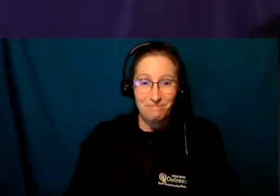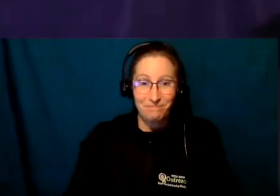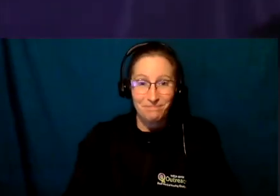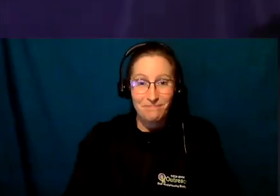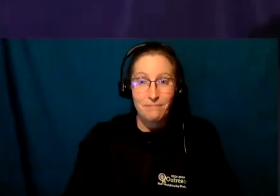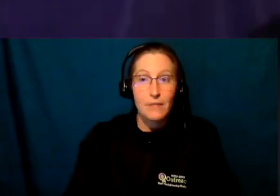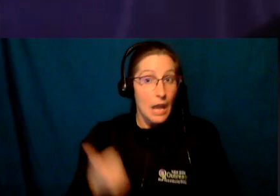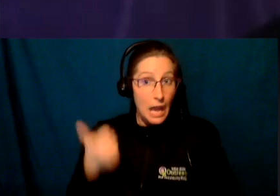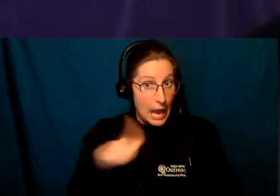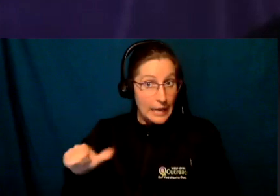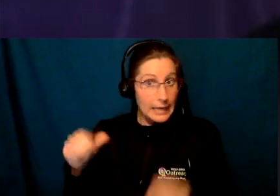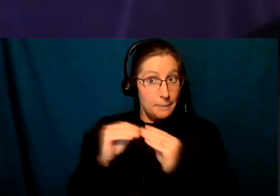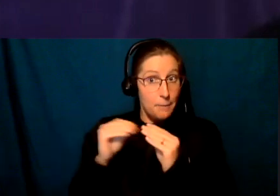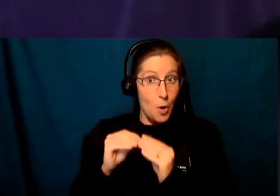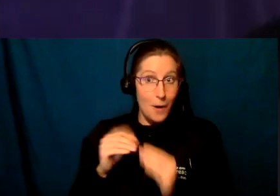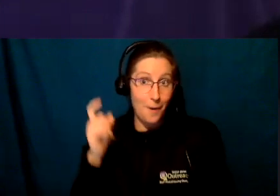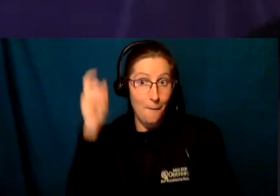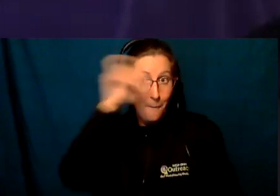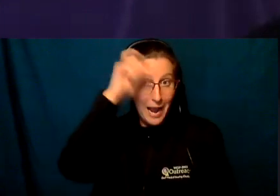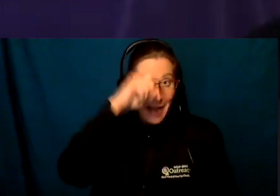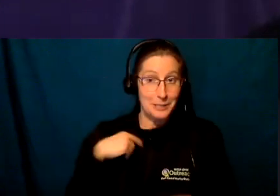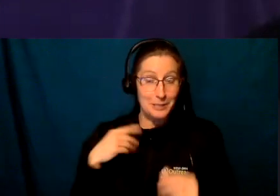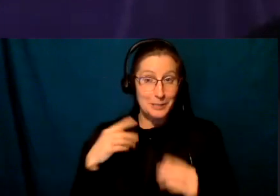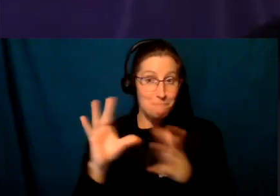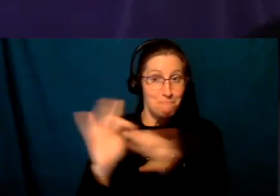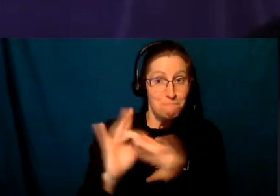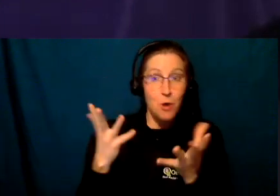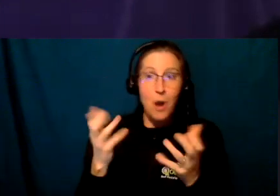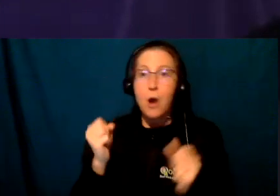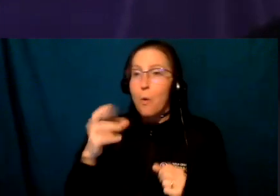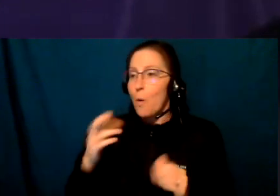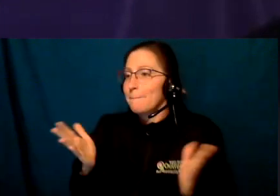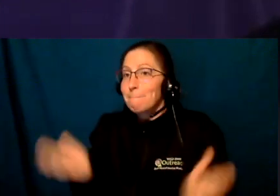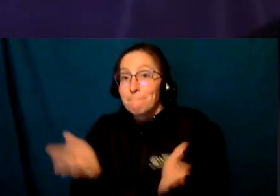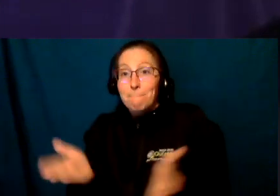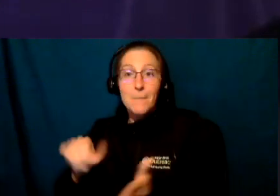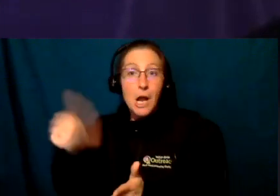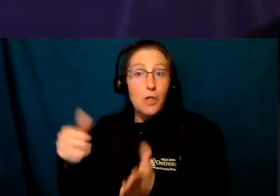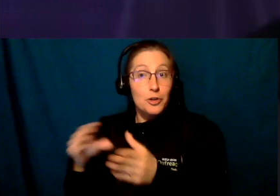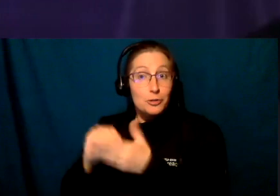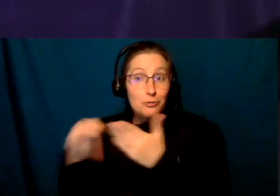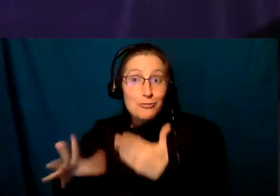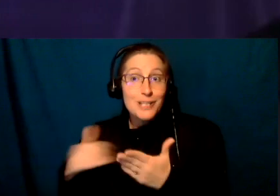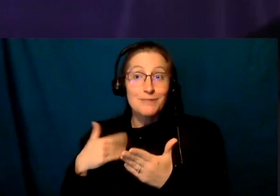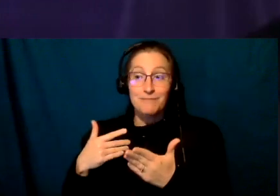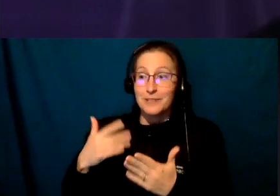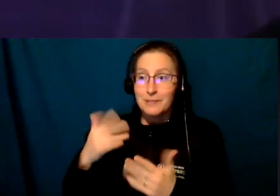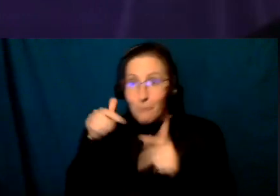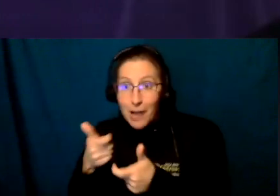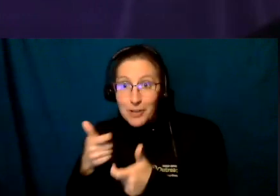Do you have any other words of wisdom or words of encouragement or anything else you'd like to add